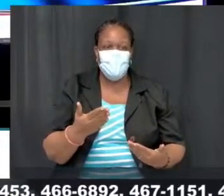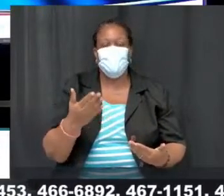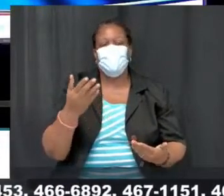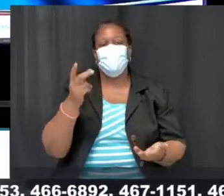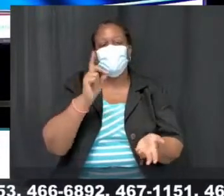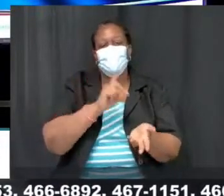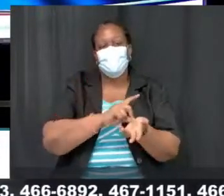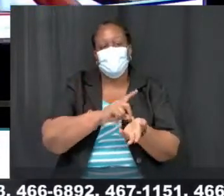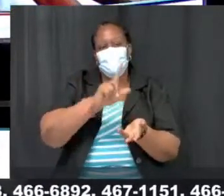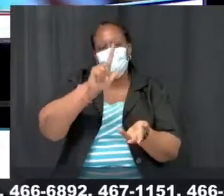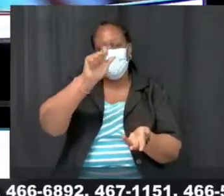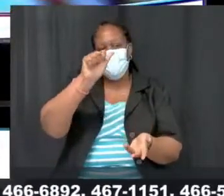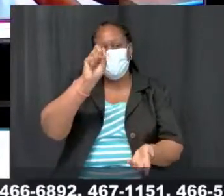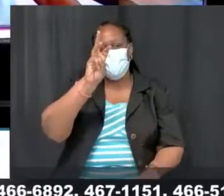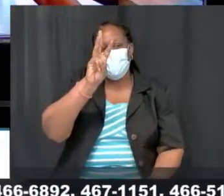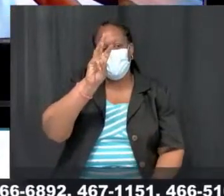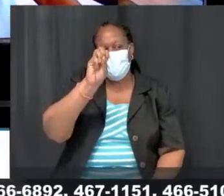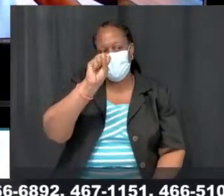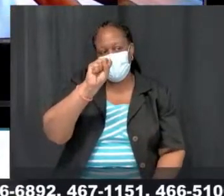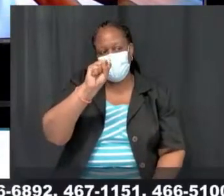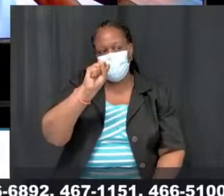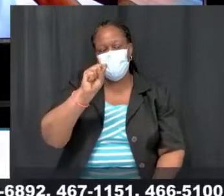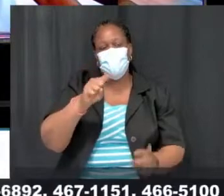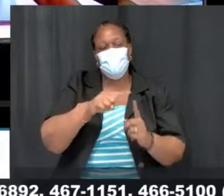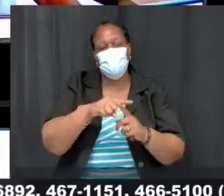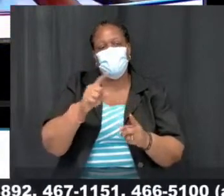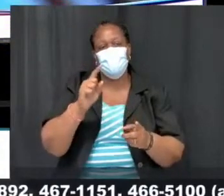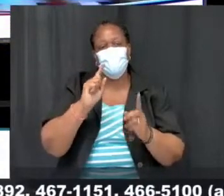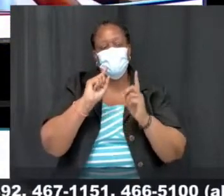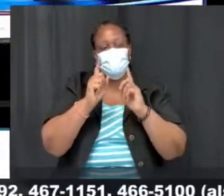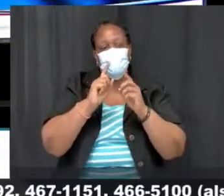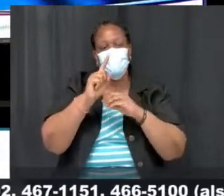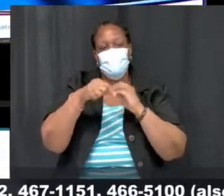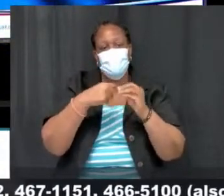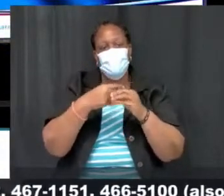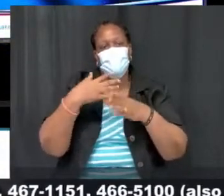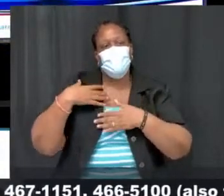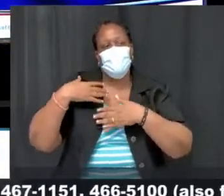Health Emergency Operations Committee Situation Report.